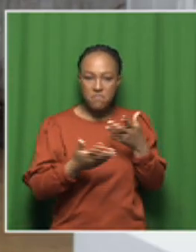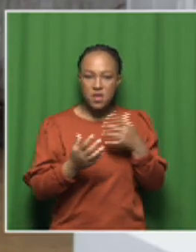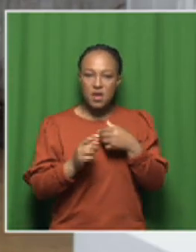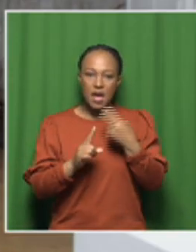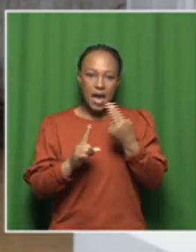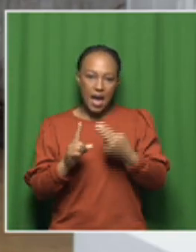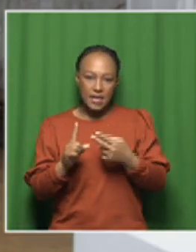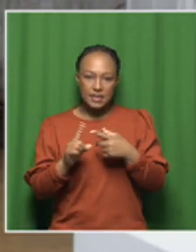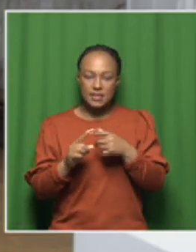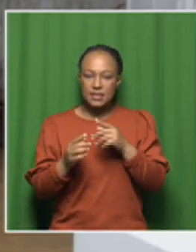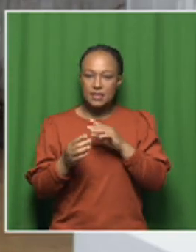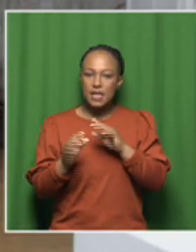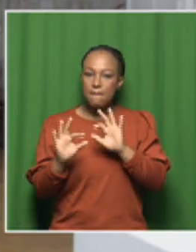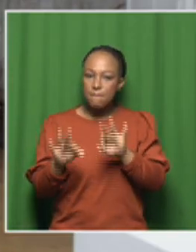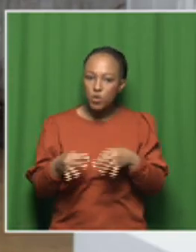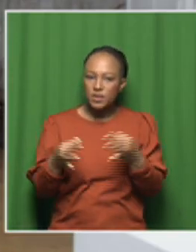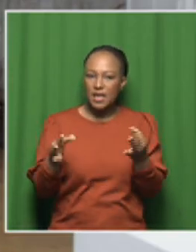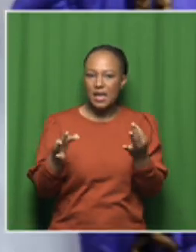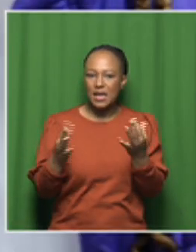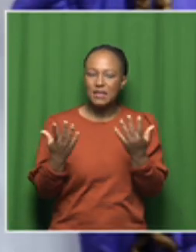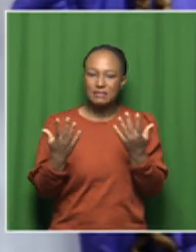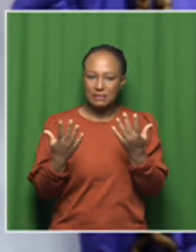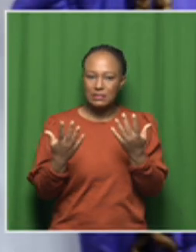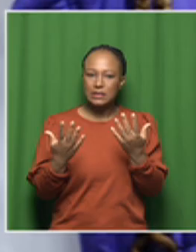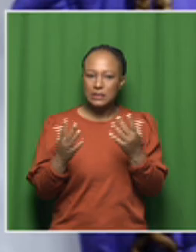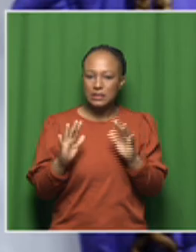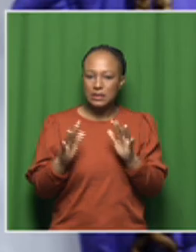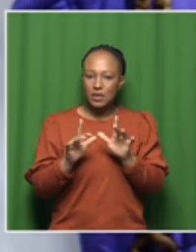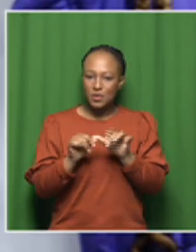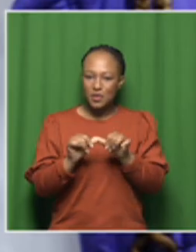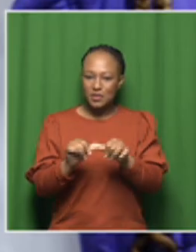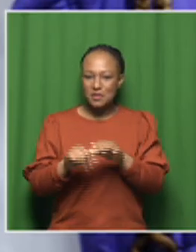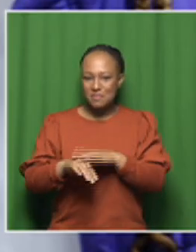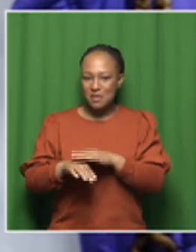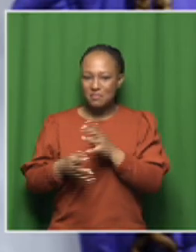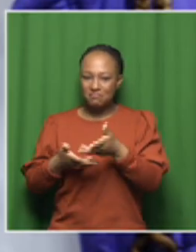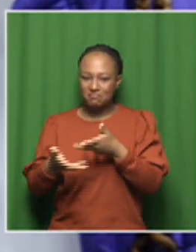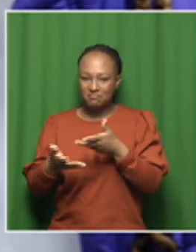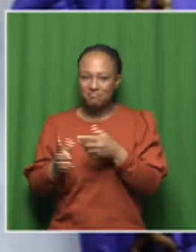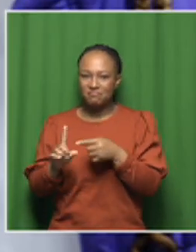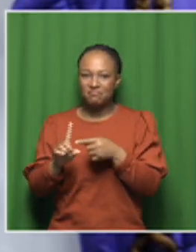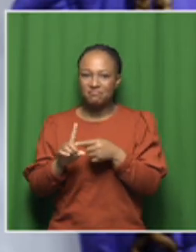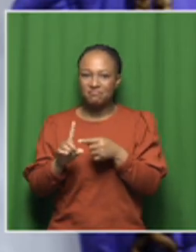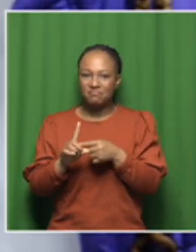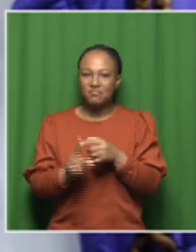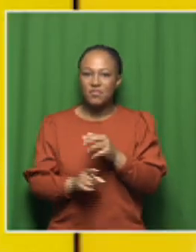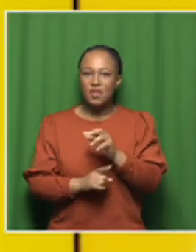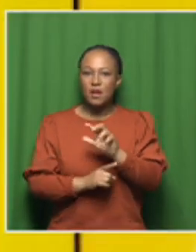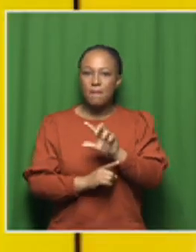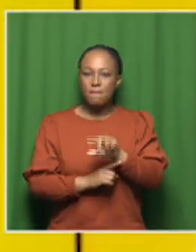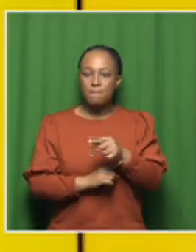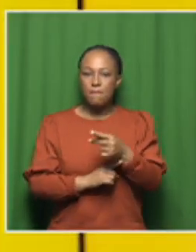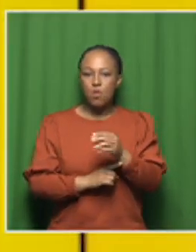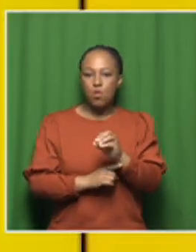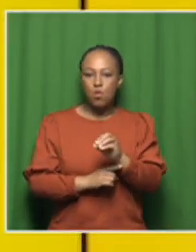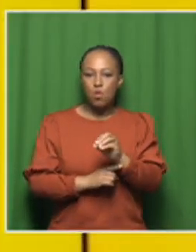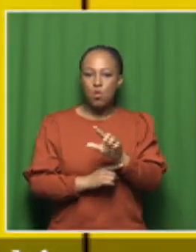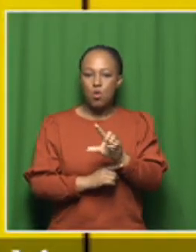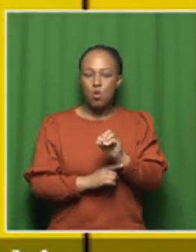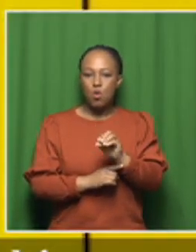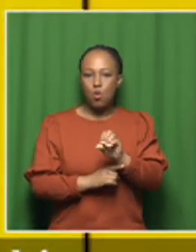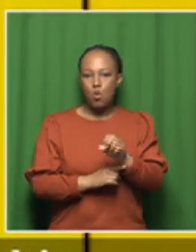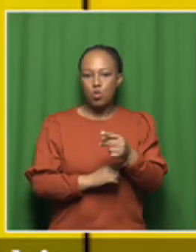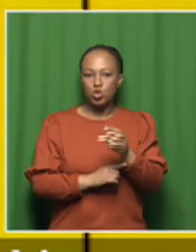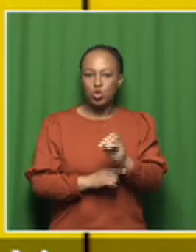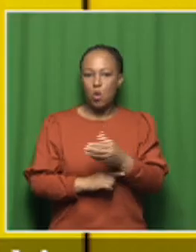and fashion, as I've alluded to earlier on. So let's continue this discussion. Pholosho More, project manager, joins us to tell us a little bit more about